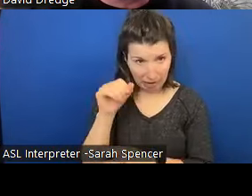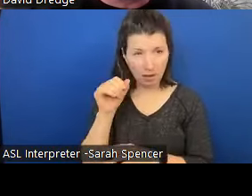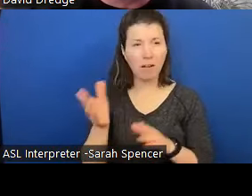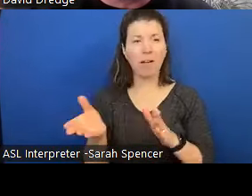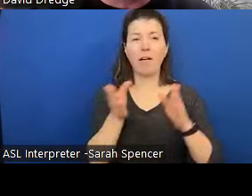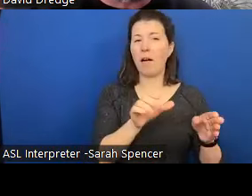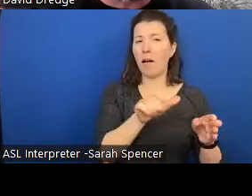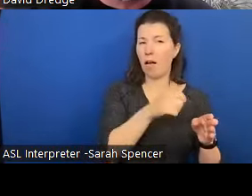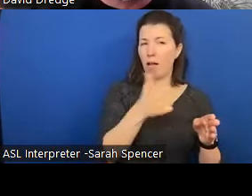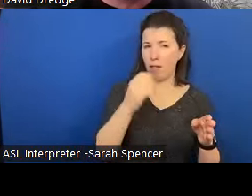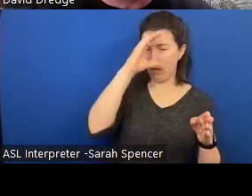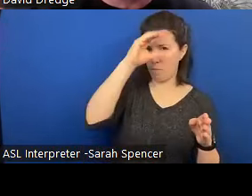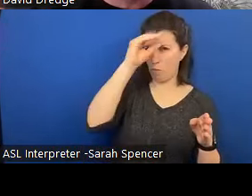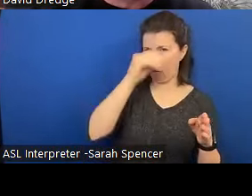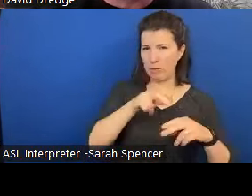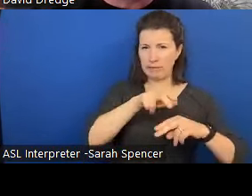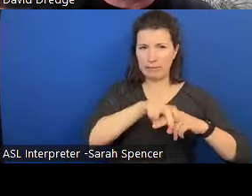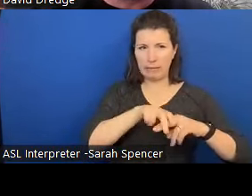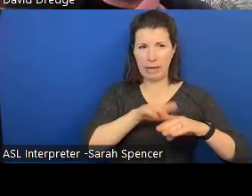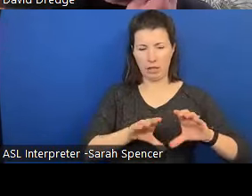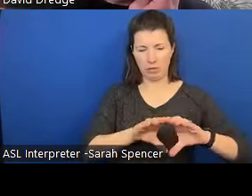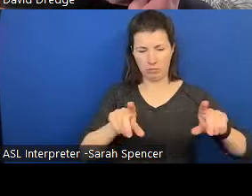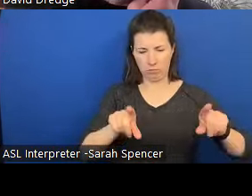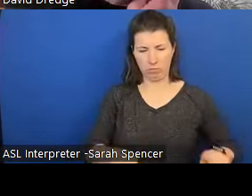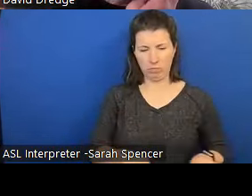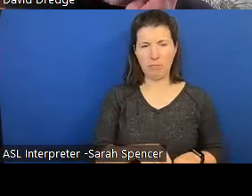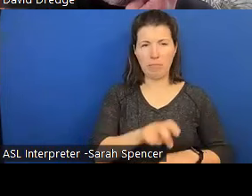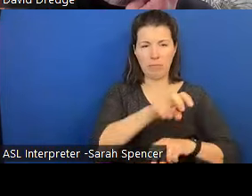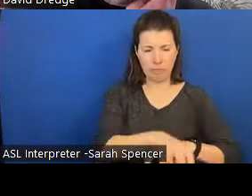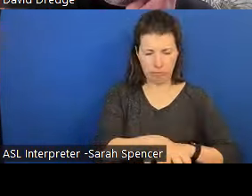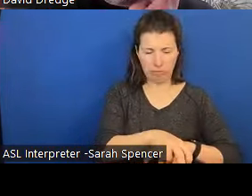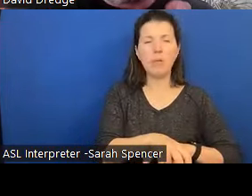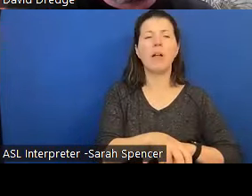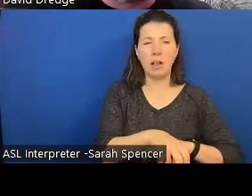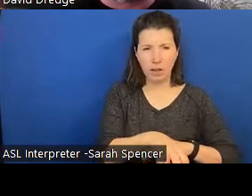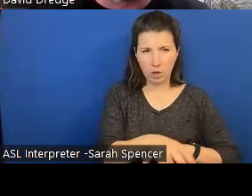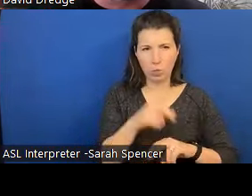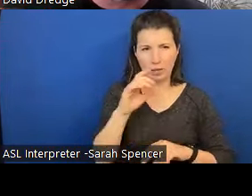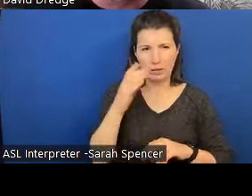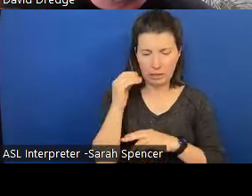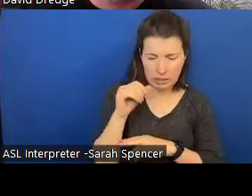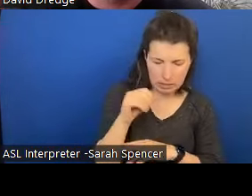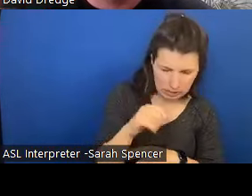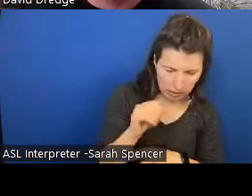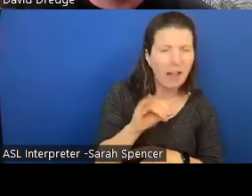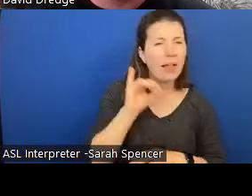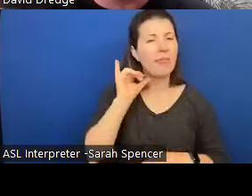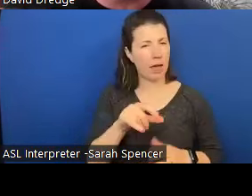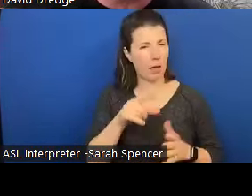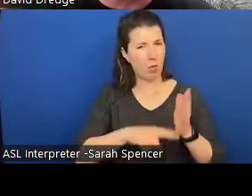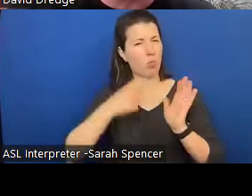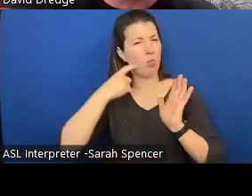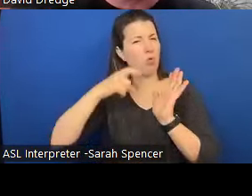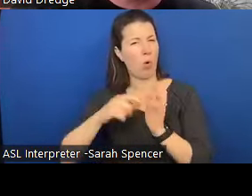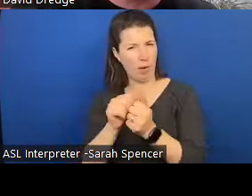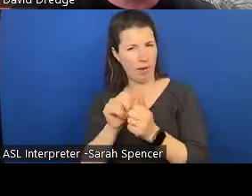the pelvis tips back. So these are some of the signs you can see in older people with low muscle tone.